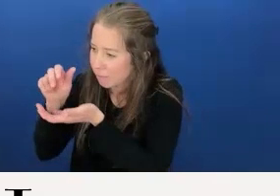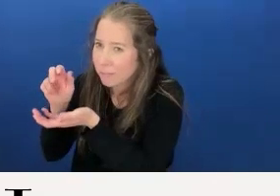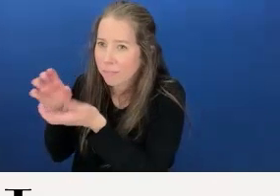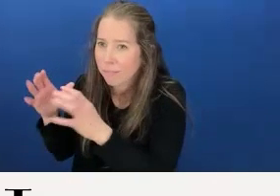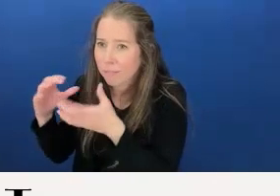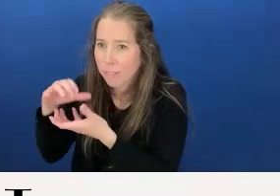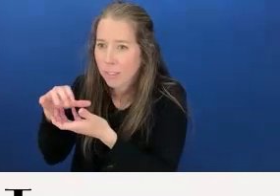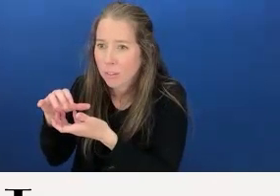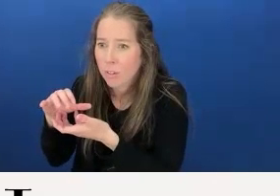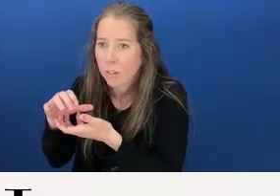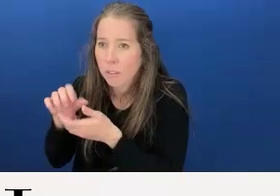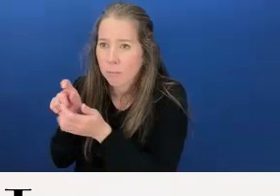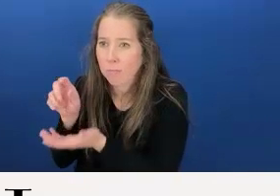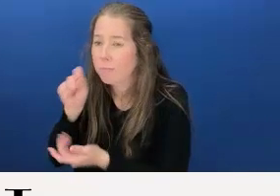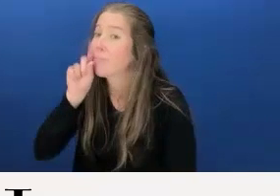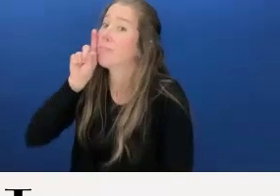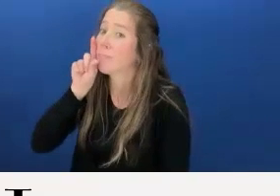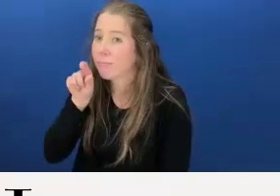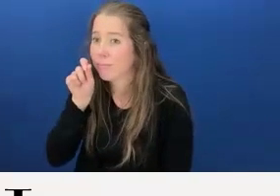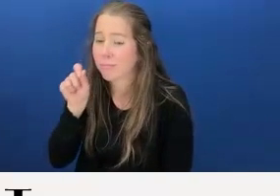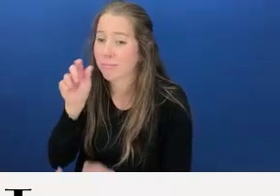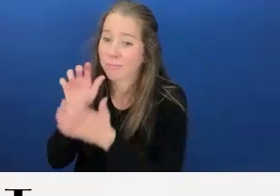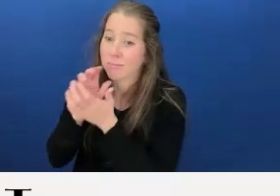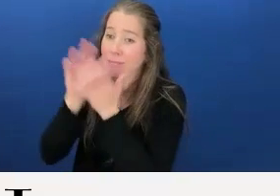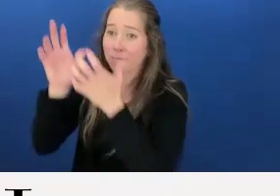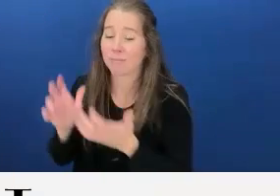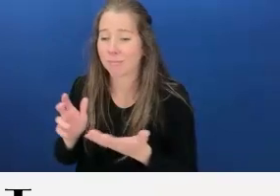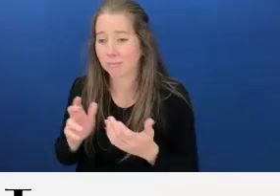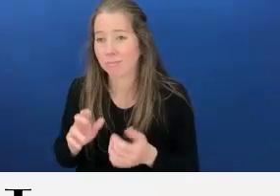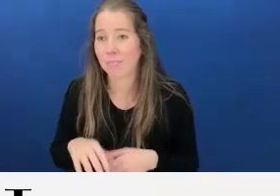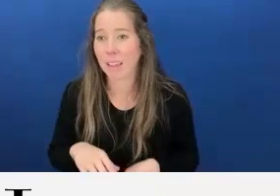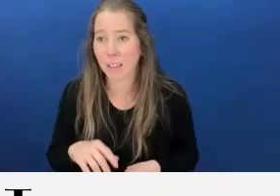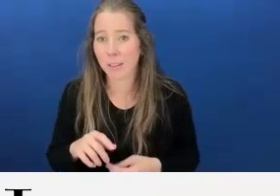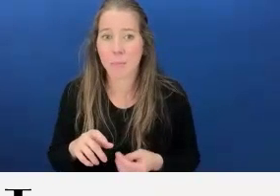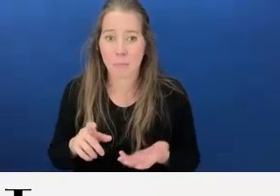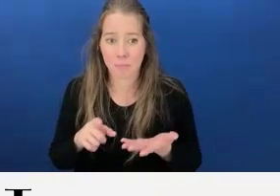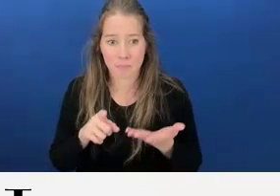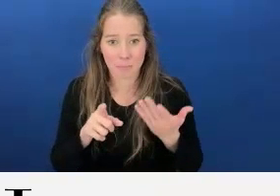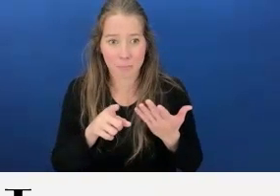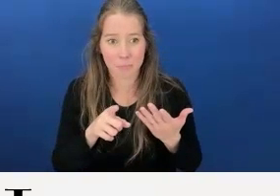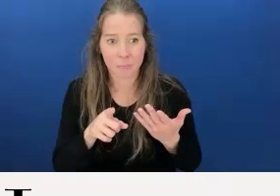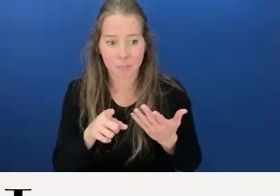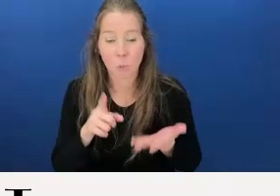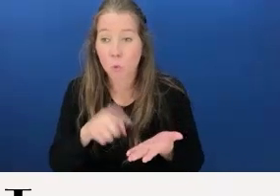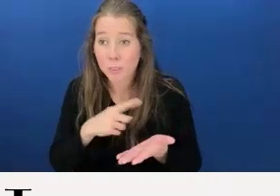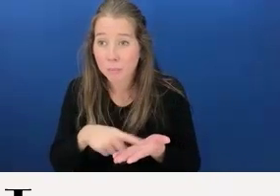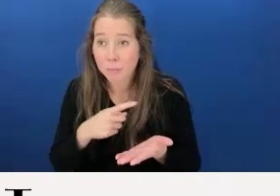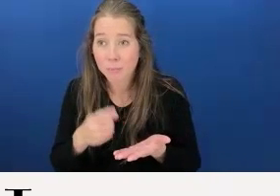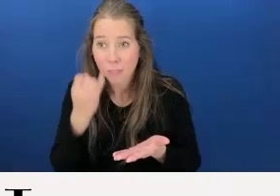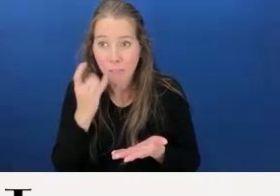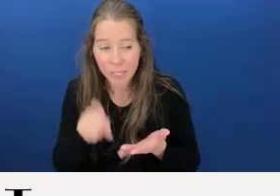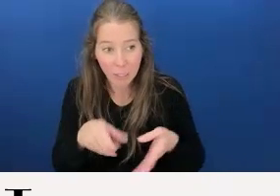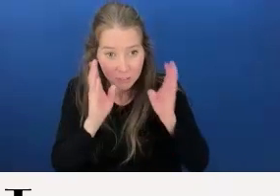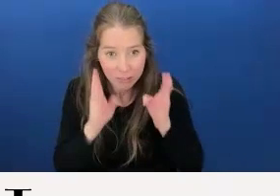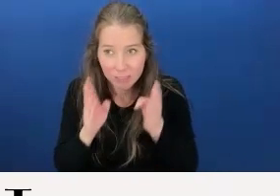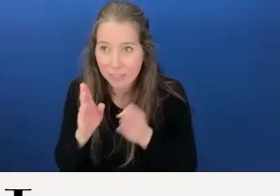sound. Oh, you have it squawk? Yeah, it's not a normal sound, so I thought every so often, if I need something they need to quick pay attention